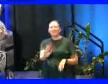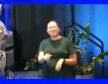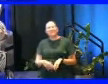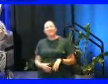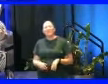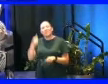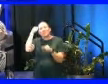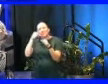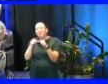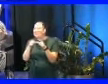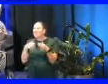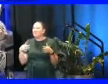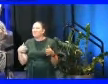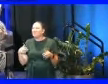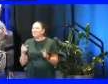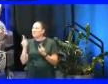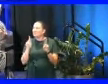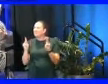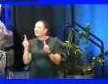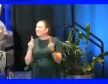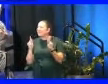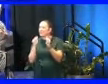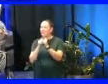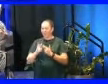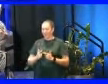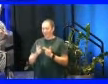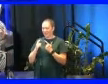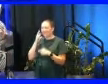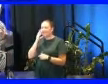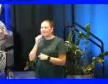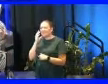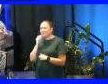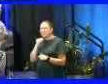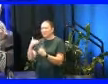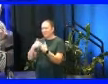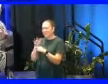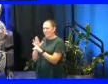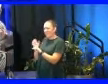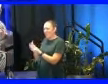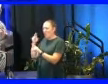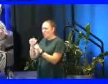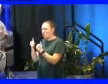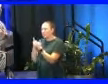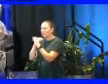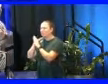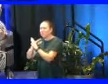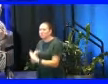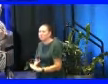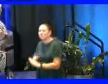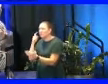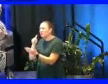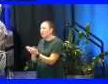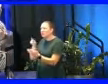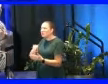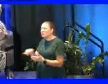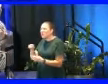Keeping in mind that folks with lived experience will come with their own set of challenges, and recognizing those challenges and